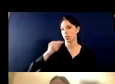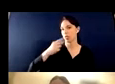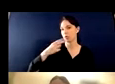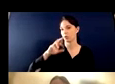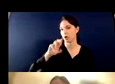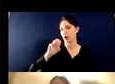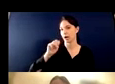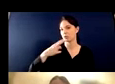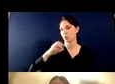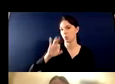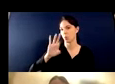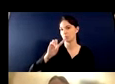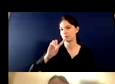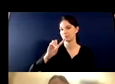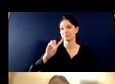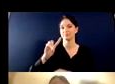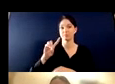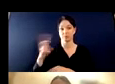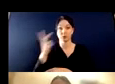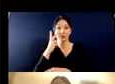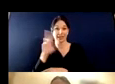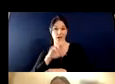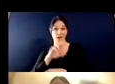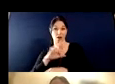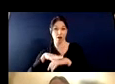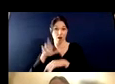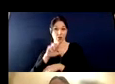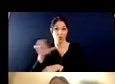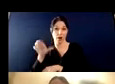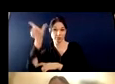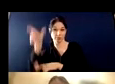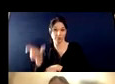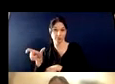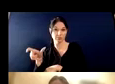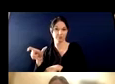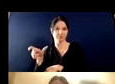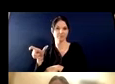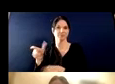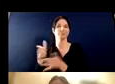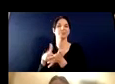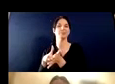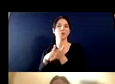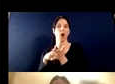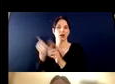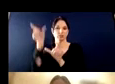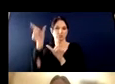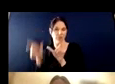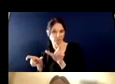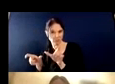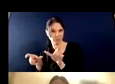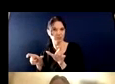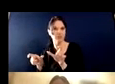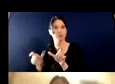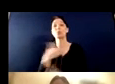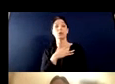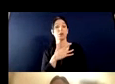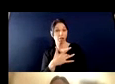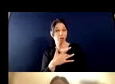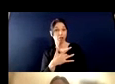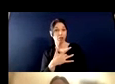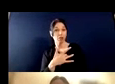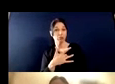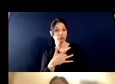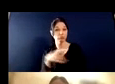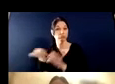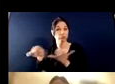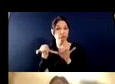on the right are the criteria for the various degrees of hearing differences. So typical hearing is considered the